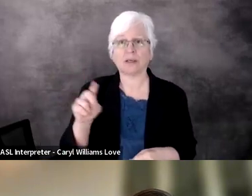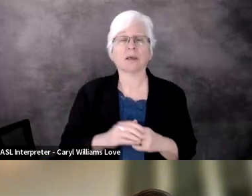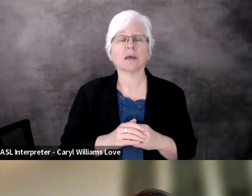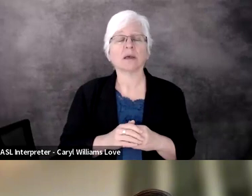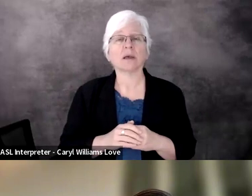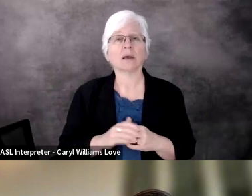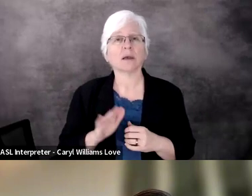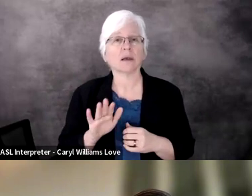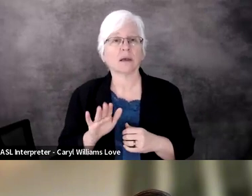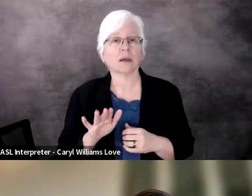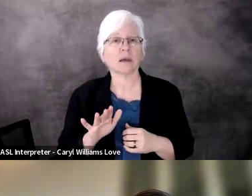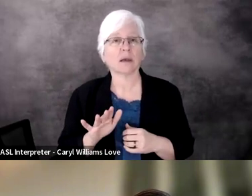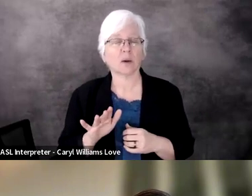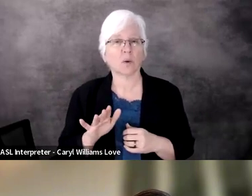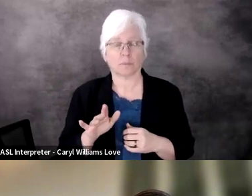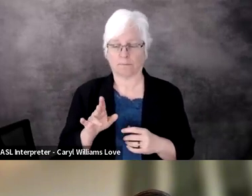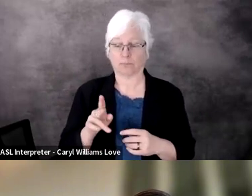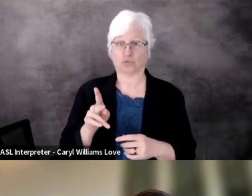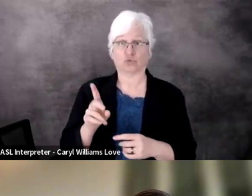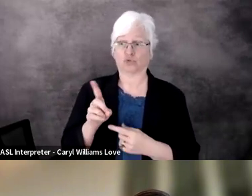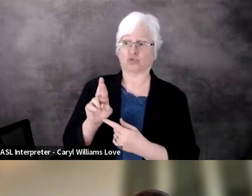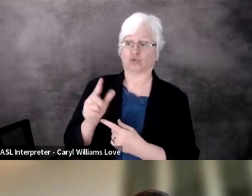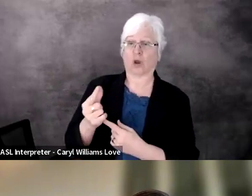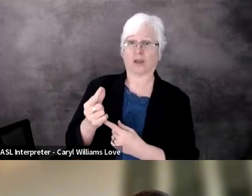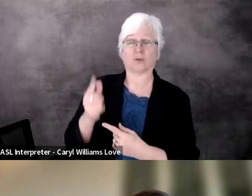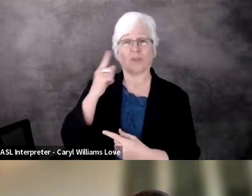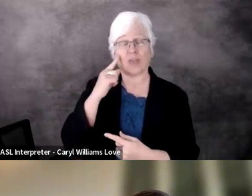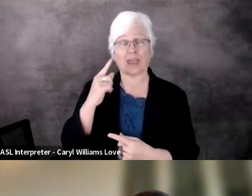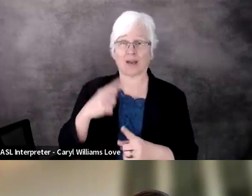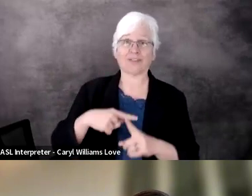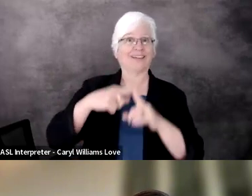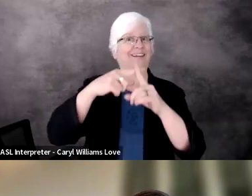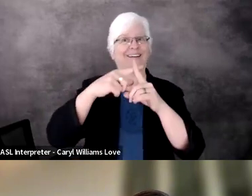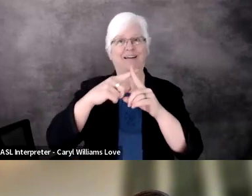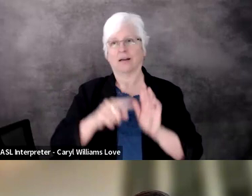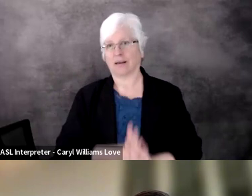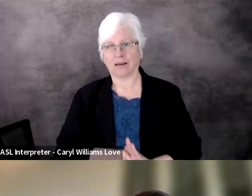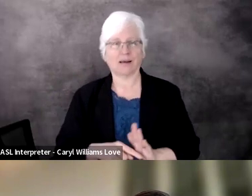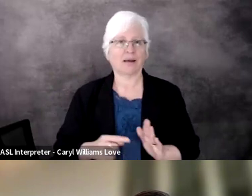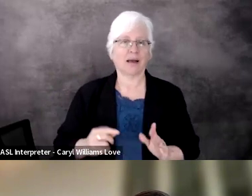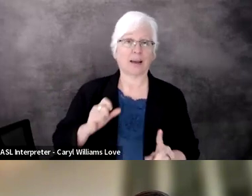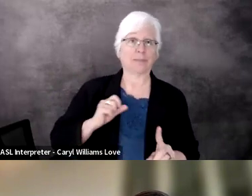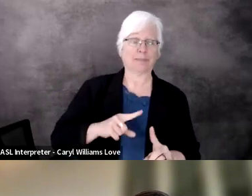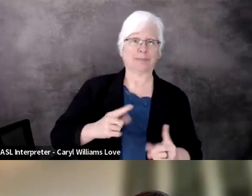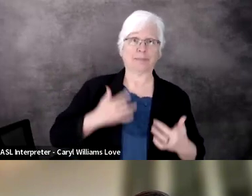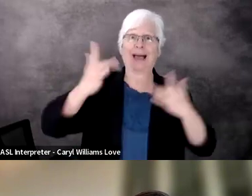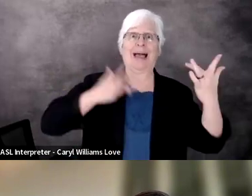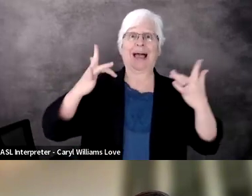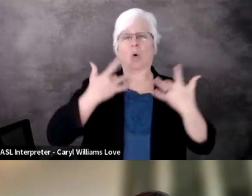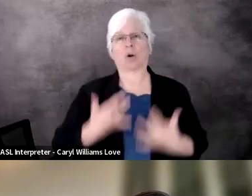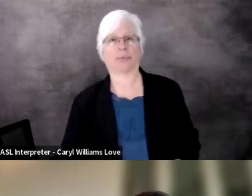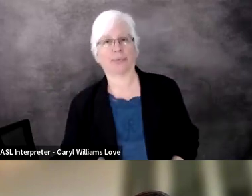people, we think of drugs as uppers and downers, as stimulants and depressants, and alcohol and opioids,